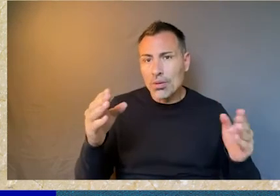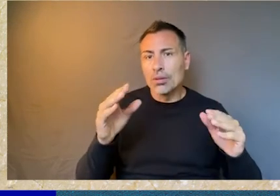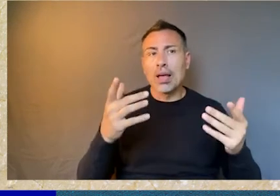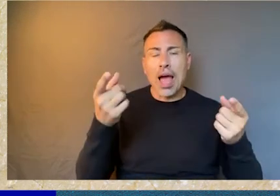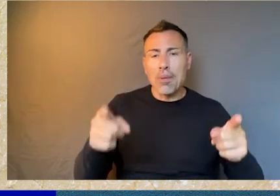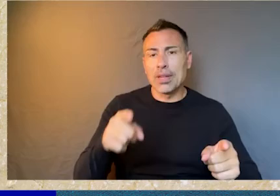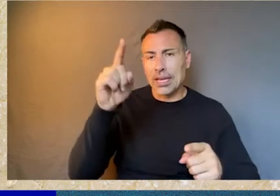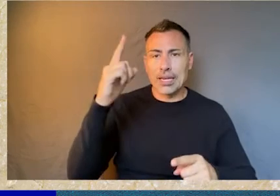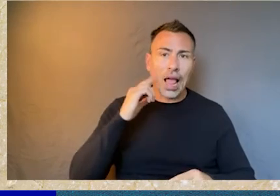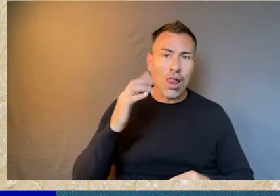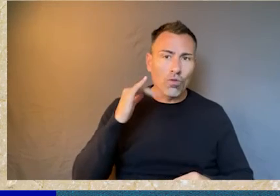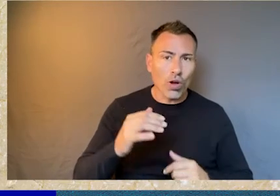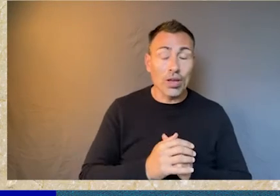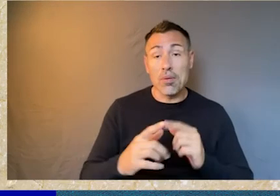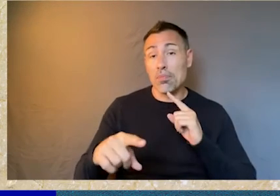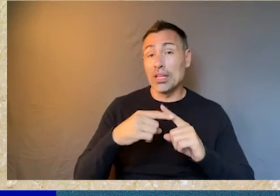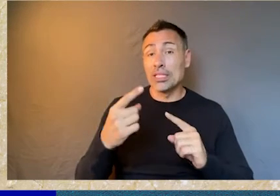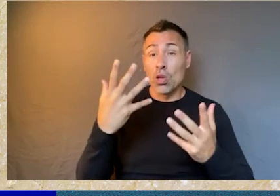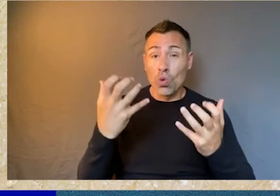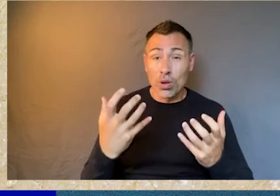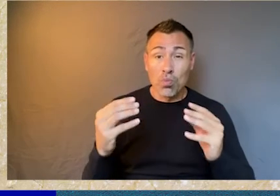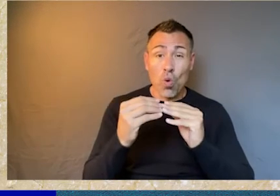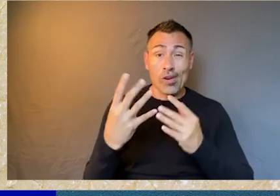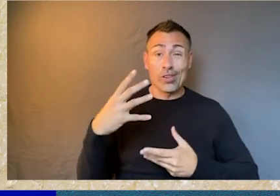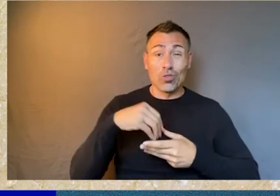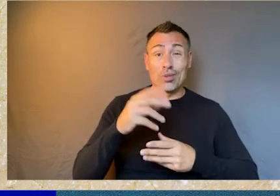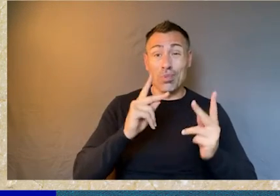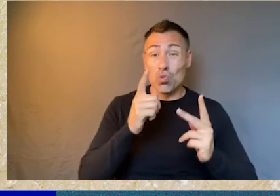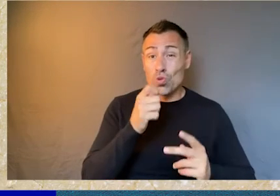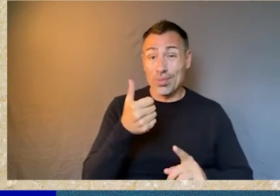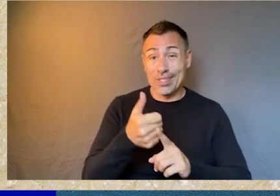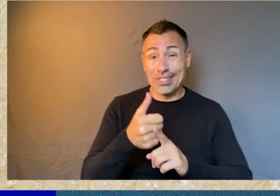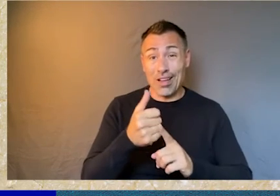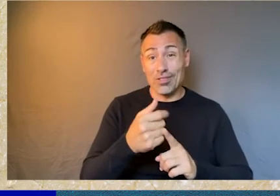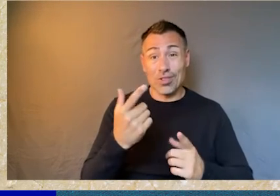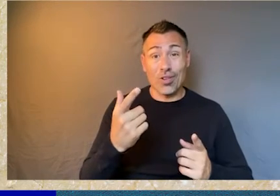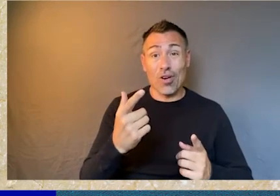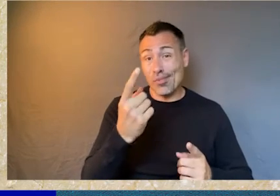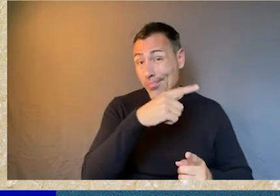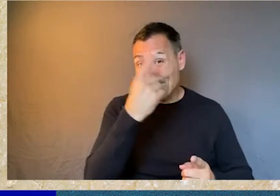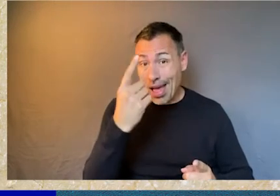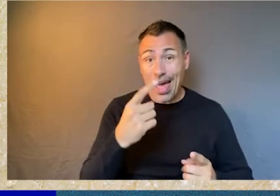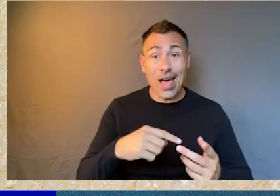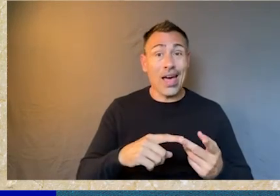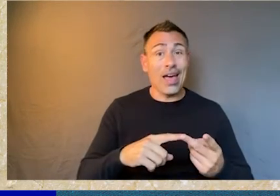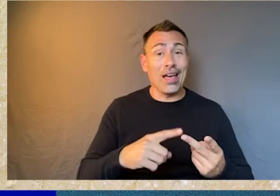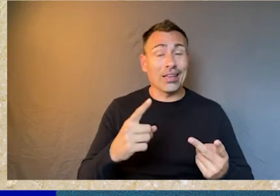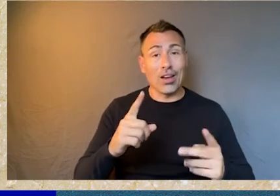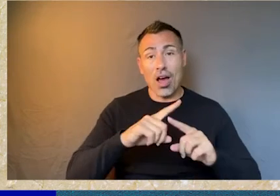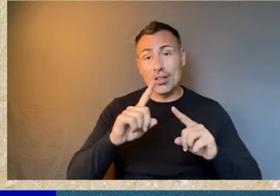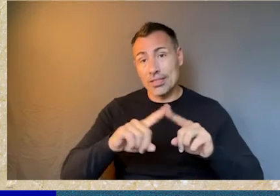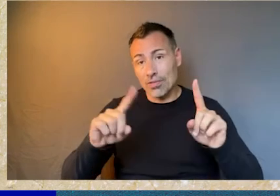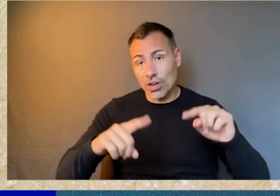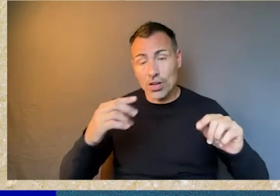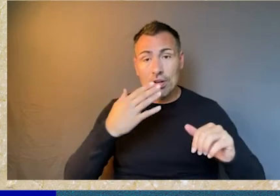living movement to be more inclusive of people of color, successfully challenged discriminatory laws that barred people with disabilities